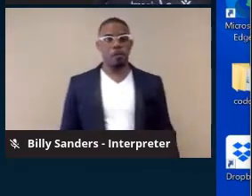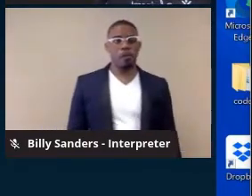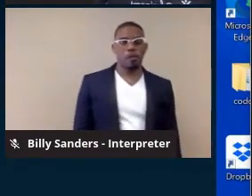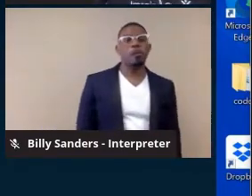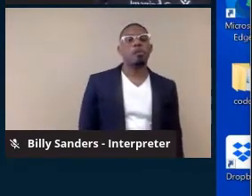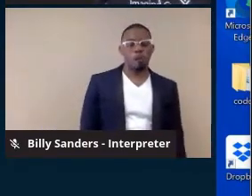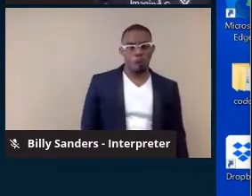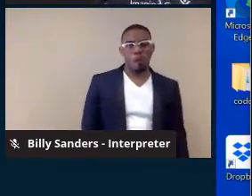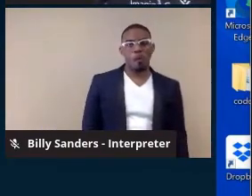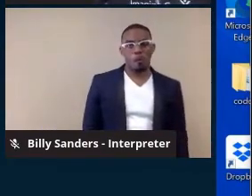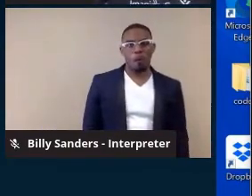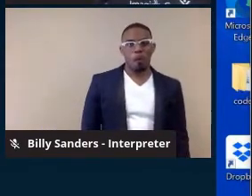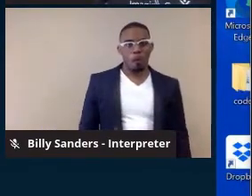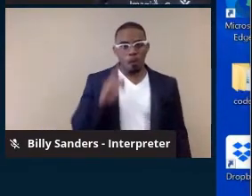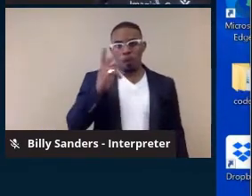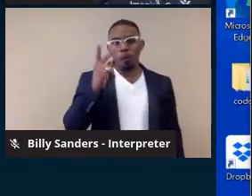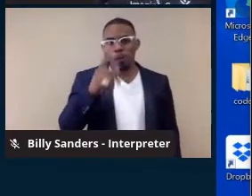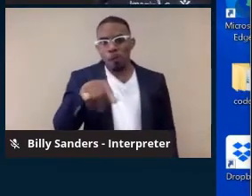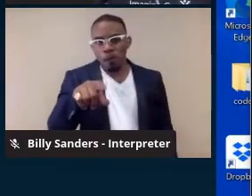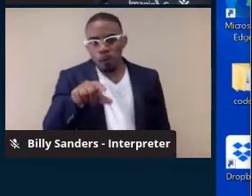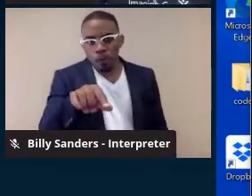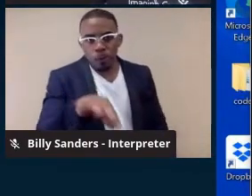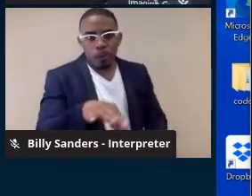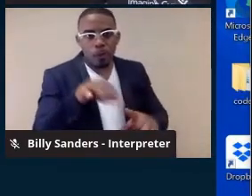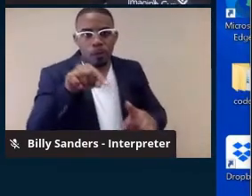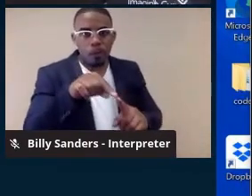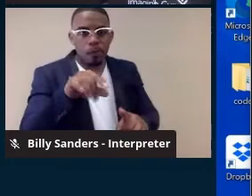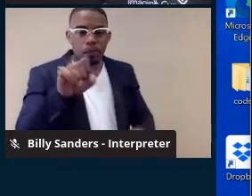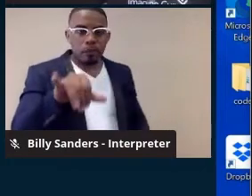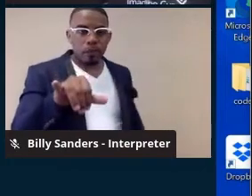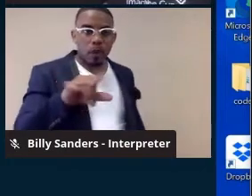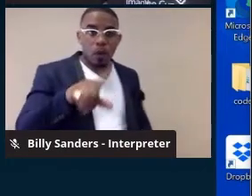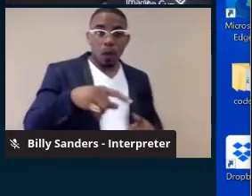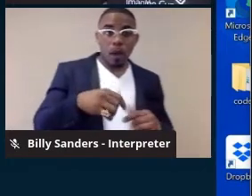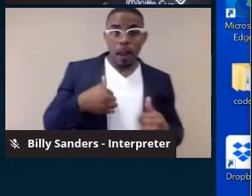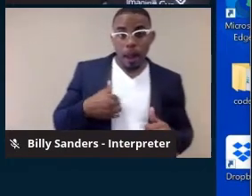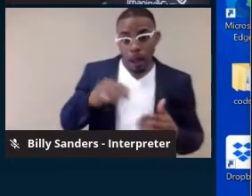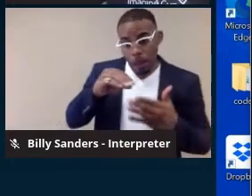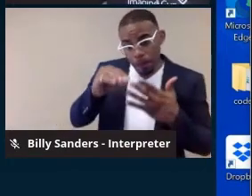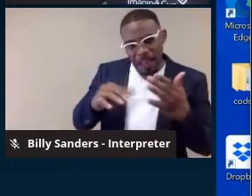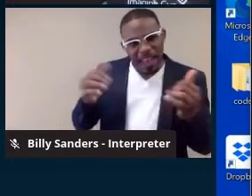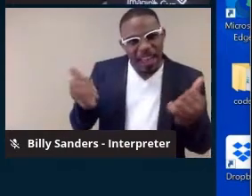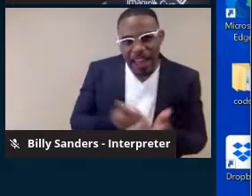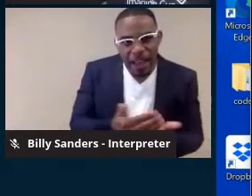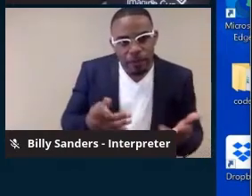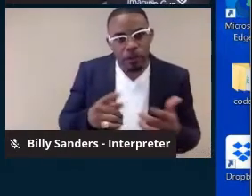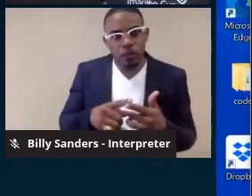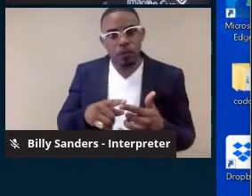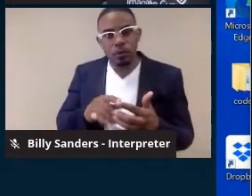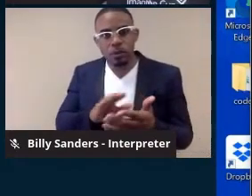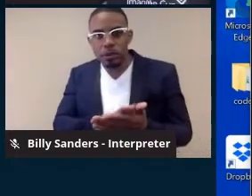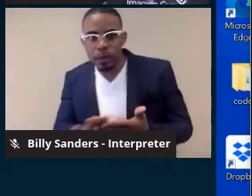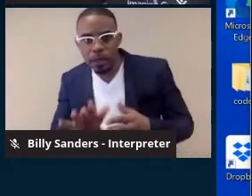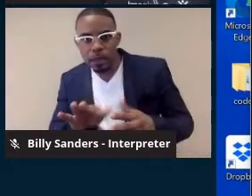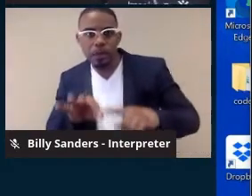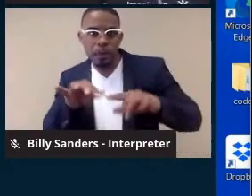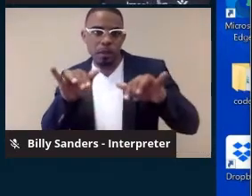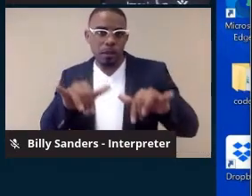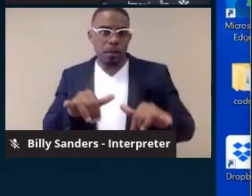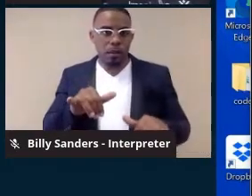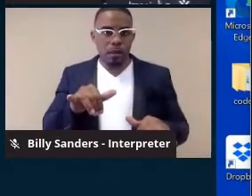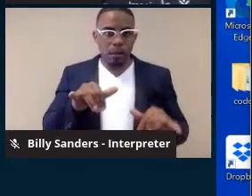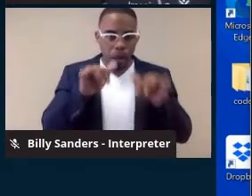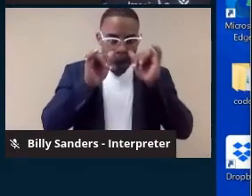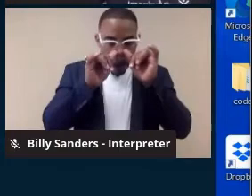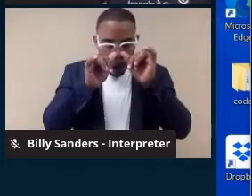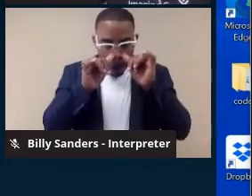Okay, and I'm going to save that particular package so that when I push everything to live, that particular package doesn't get installed